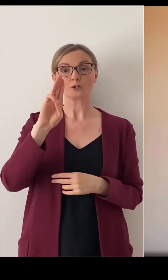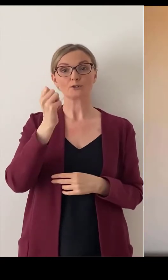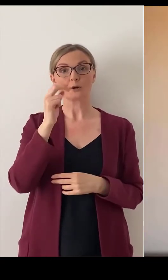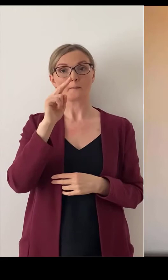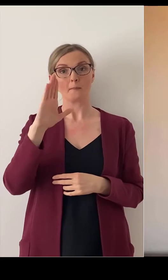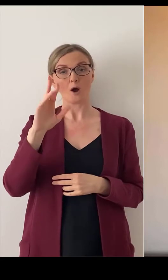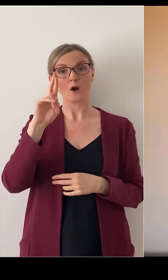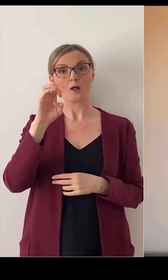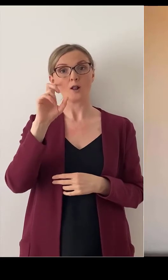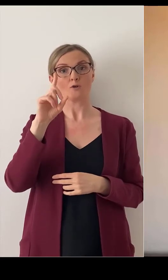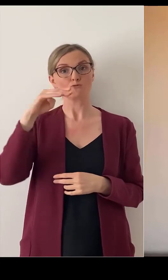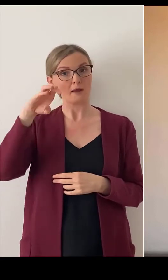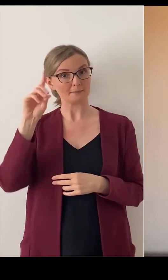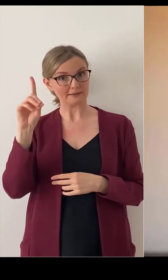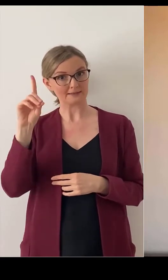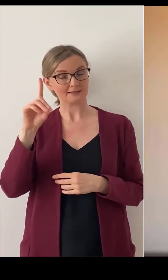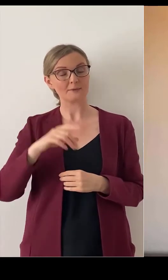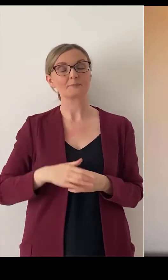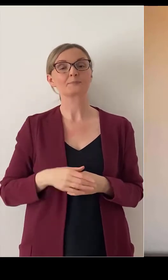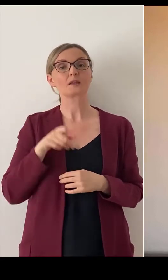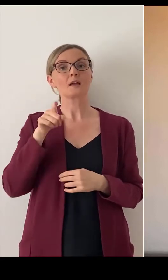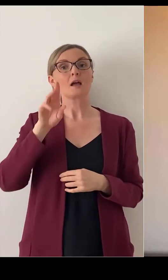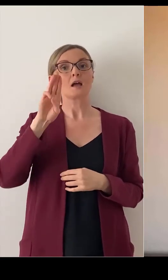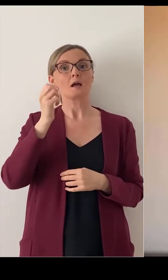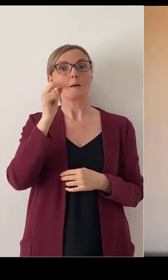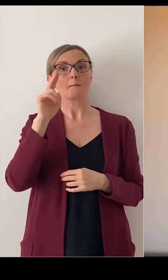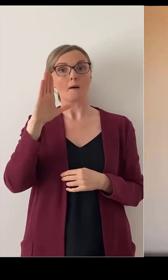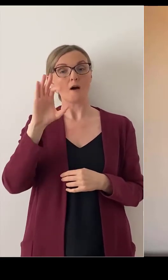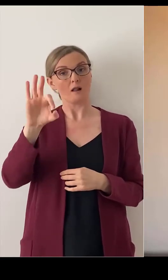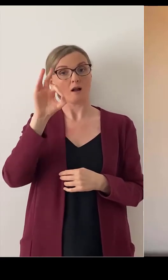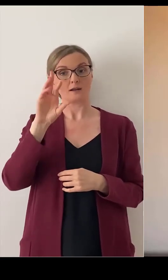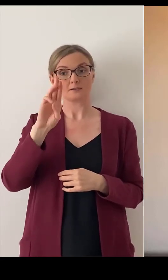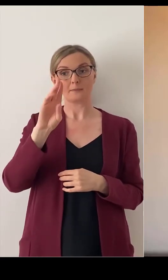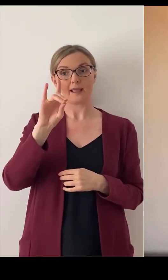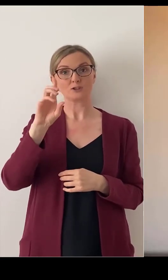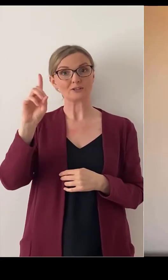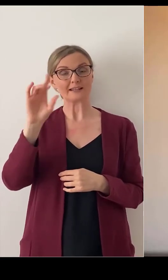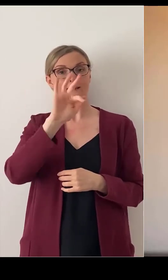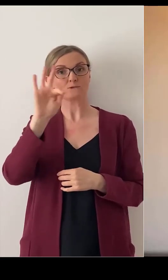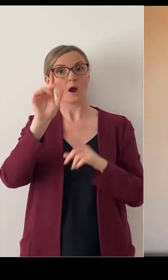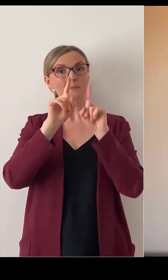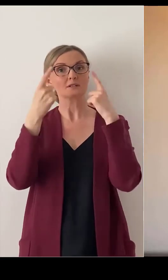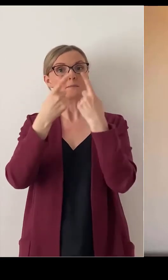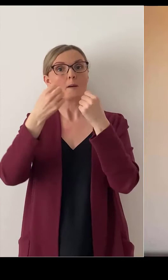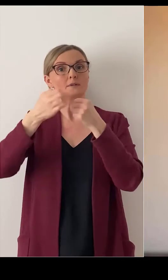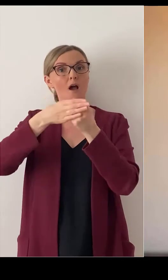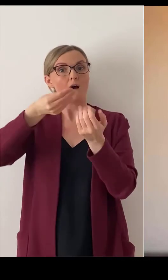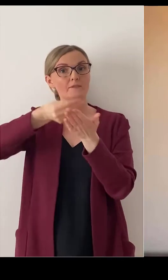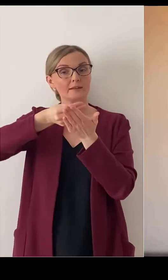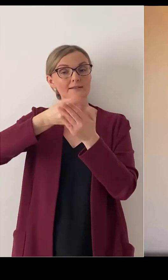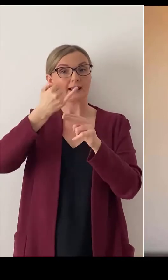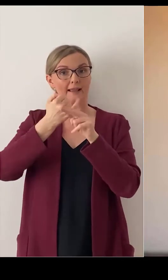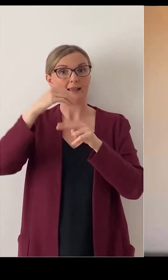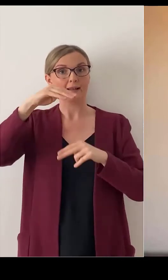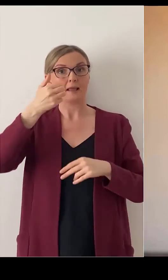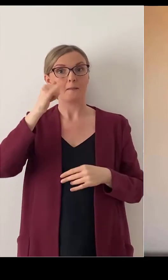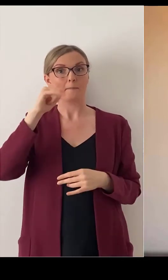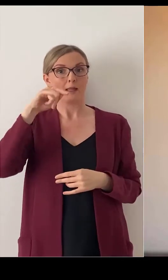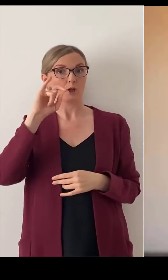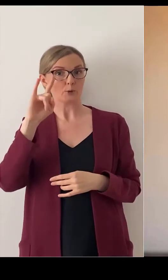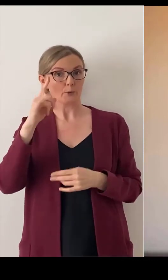Redman. Paul got his PhD from the Department of Economics at Maynooth